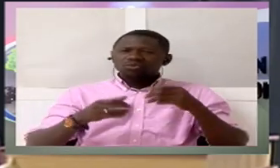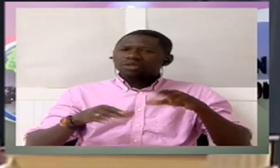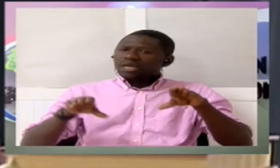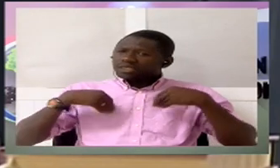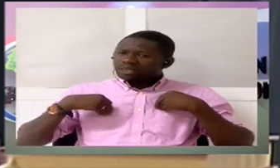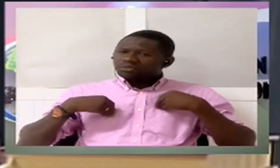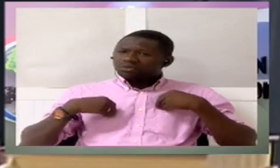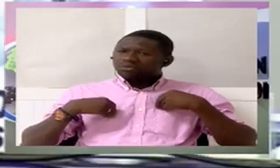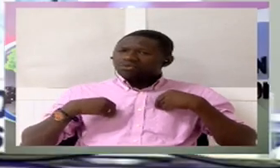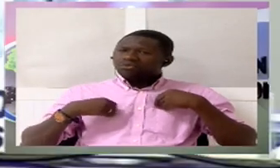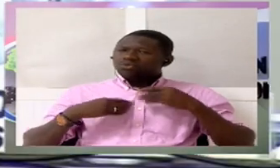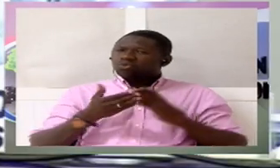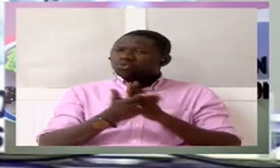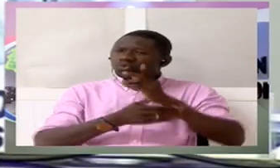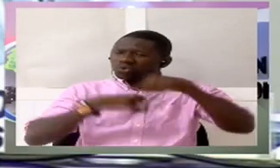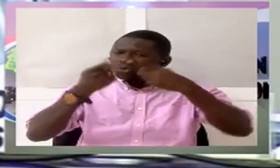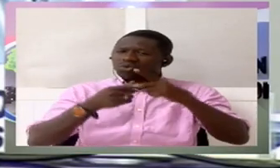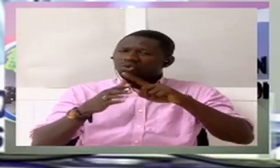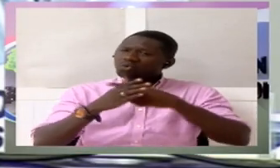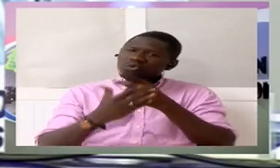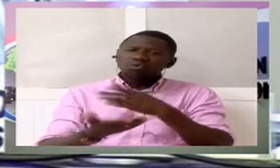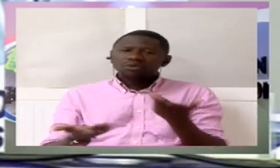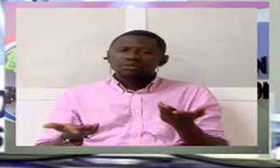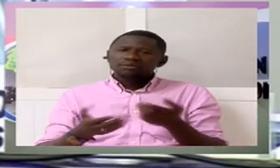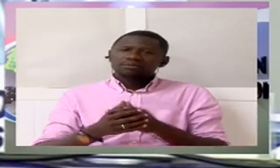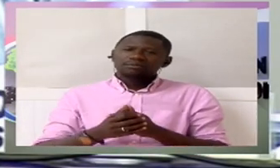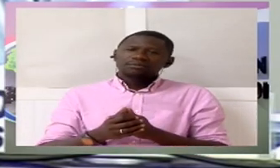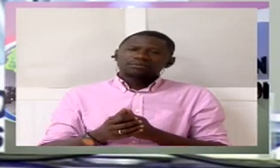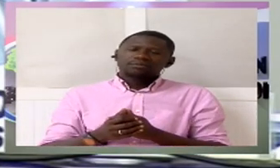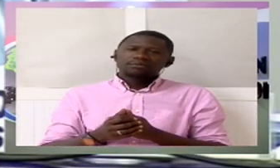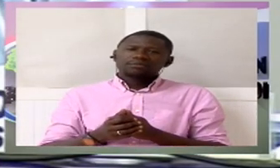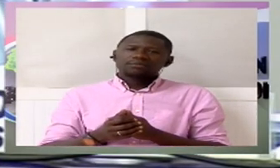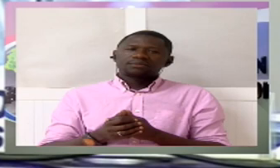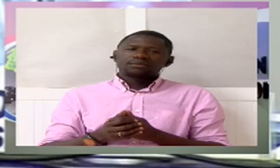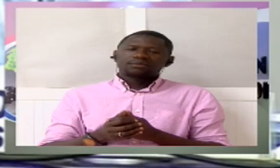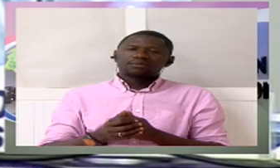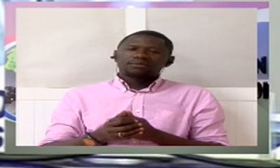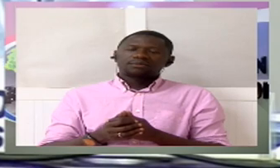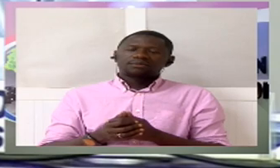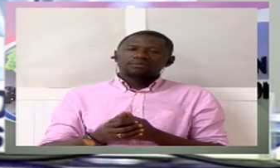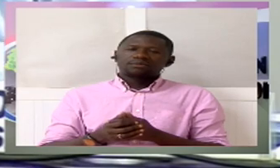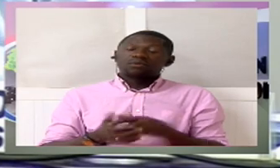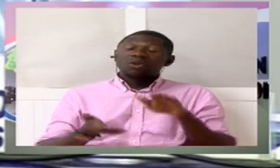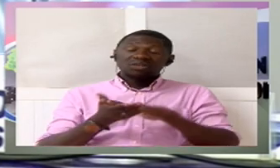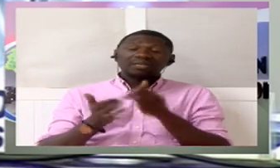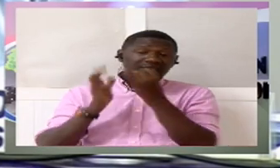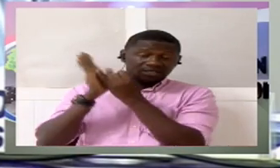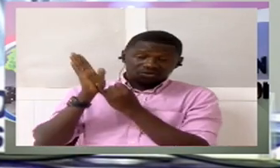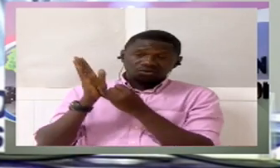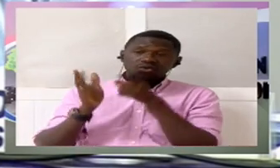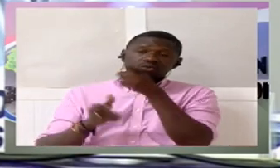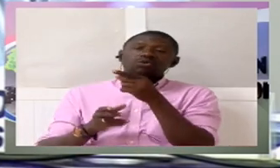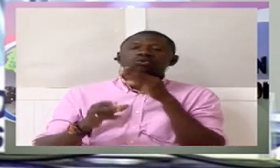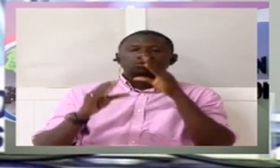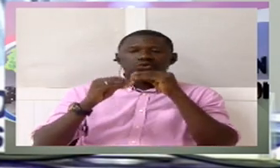allowed to stand as it is. Well, on that particular issue, you'd have to discuss with your lawyer. But let's talk